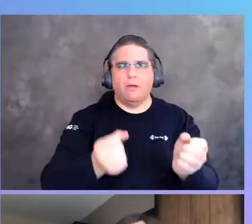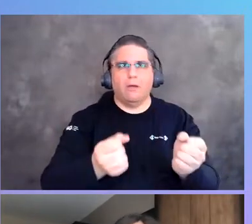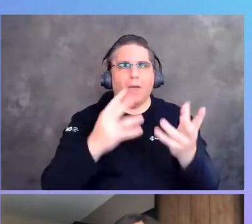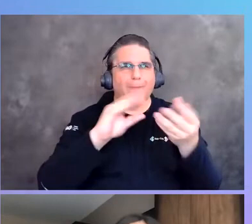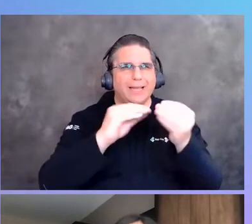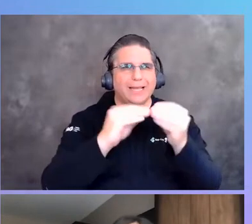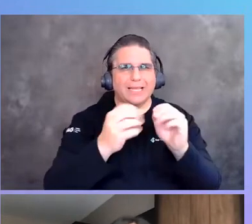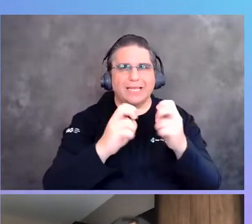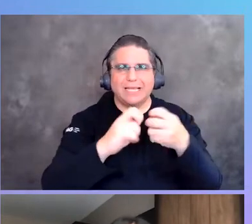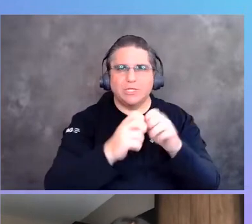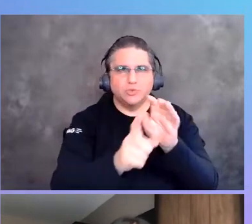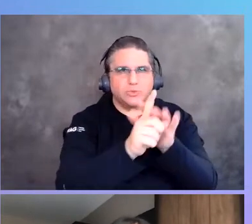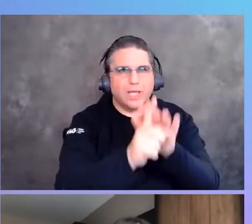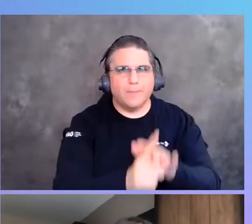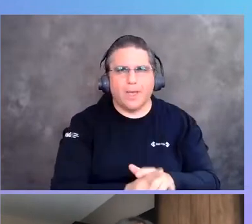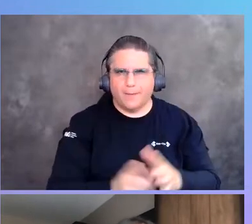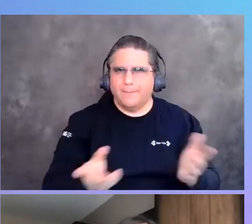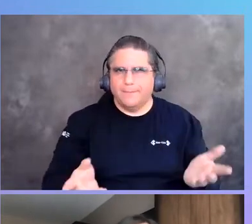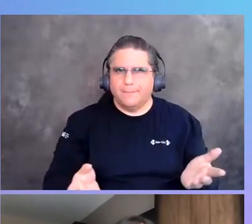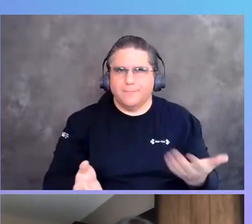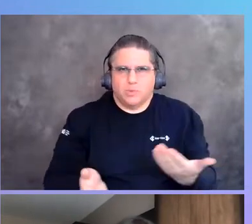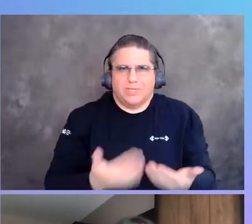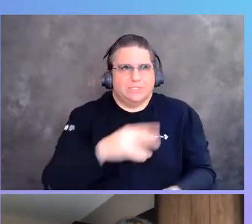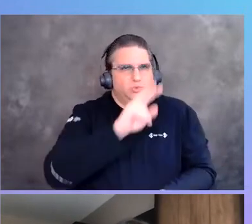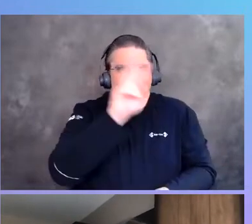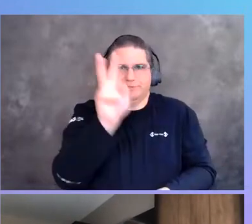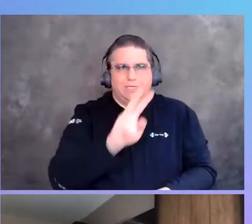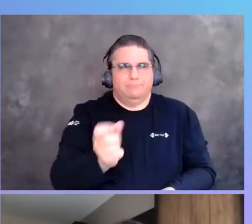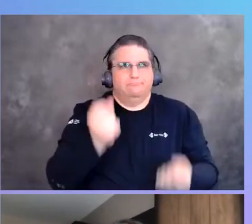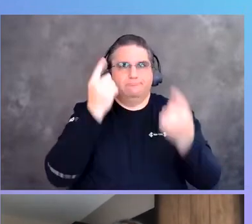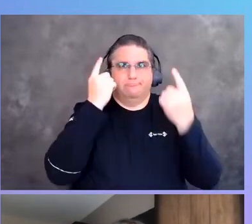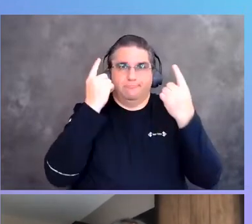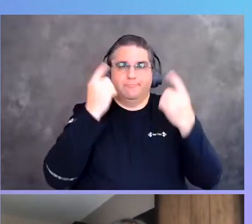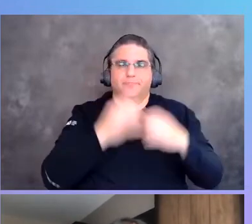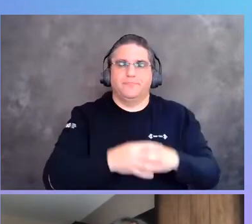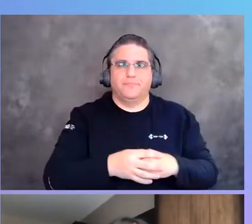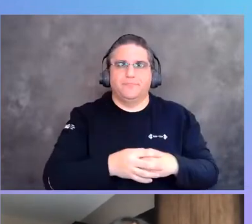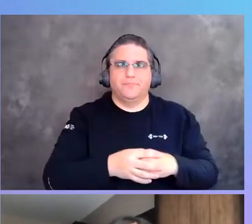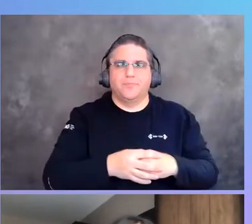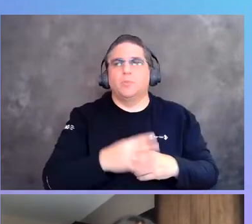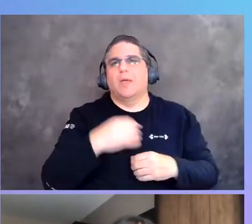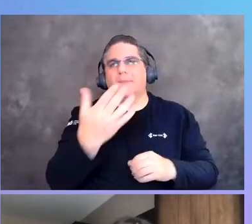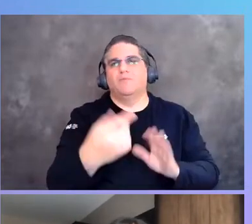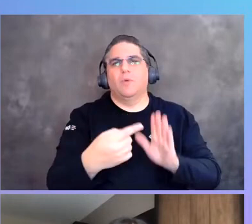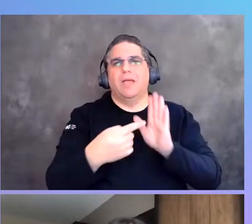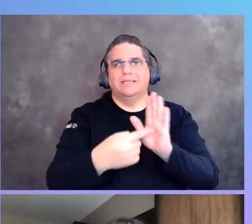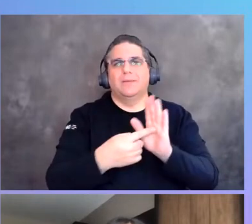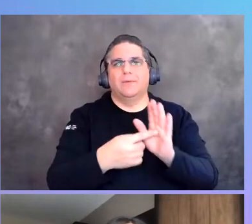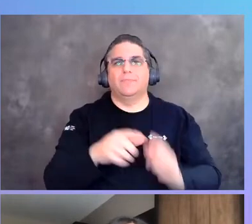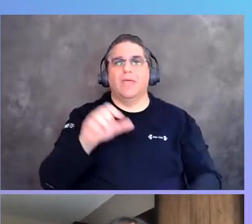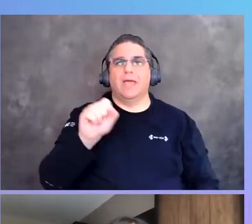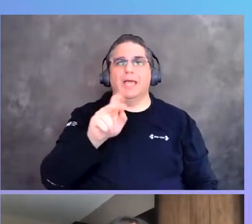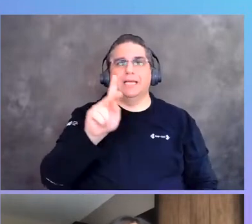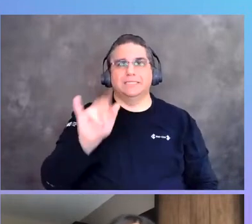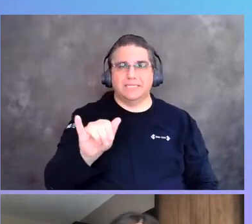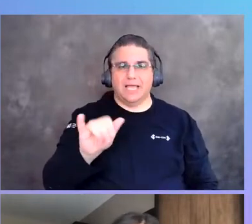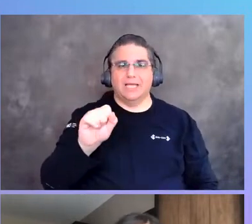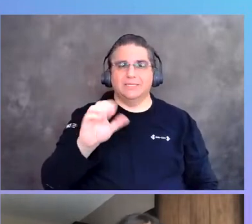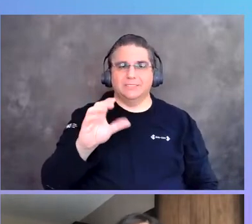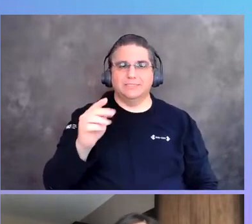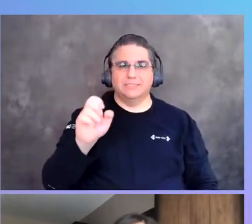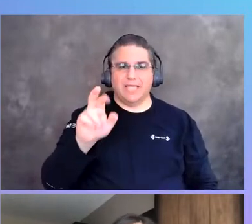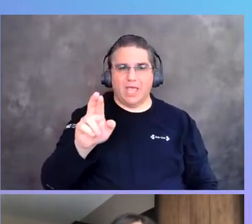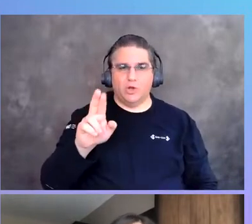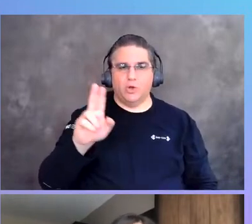issues you've identified, things of that nature. So if I use the example of Skyscanner UK, and I was talking